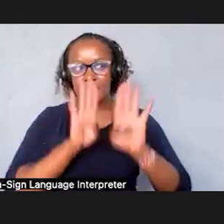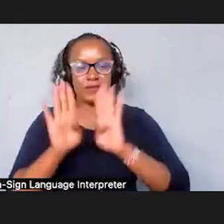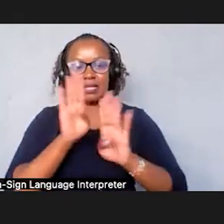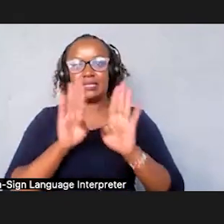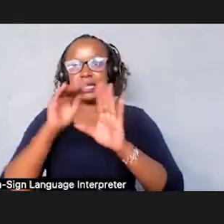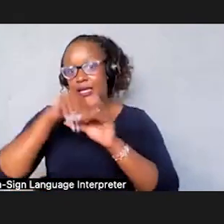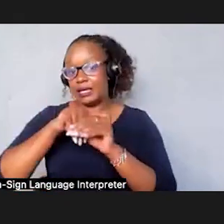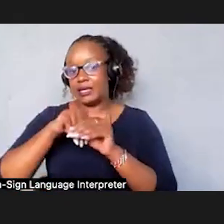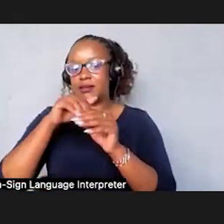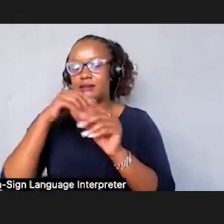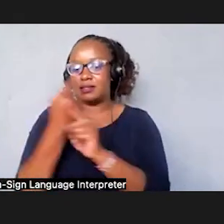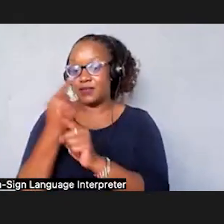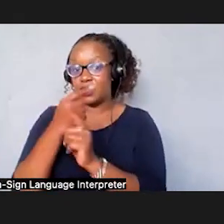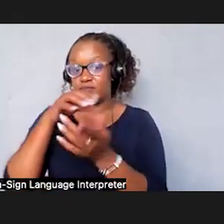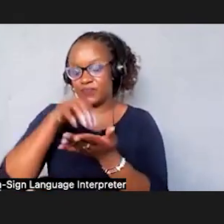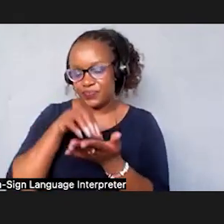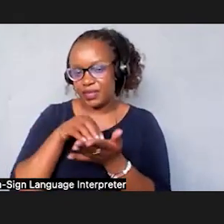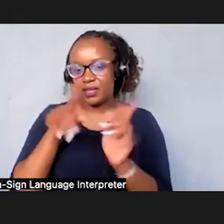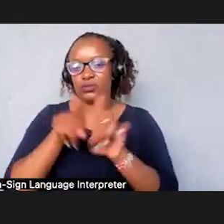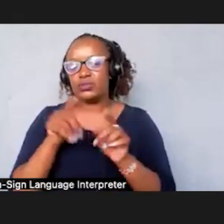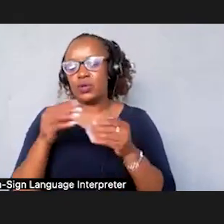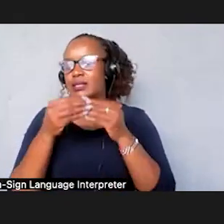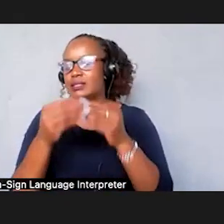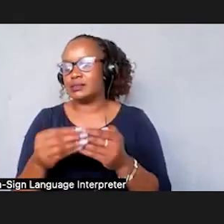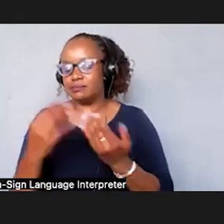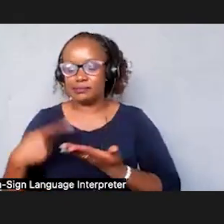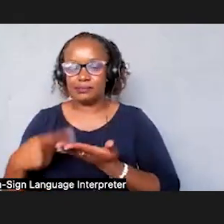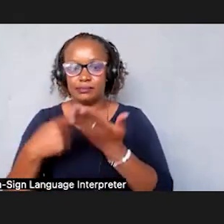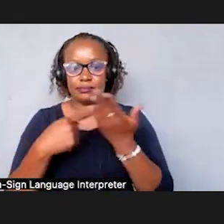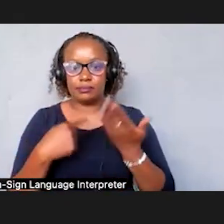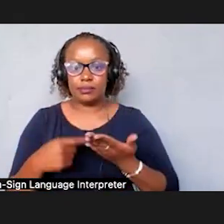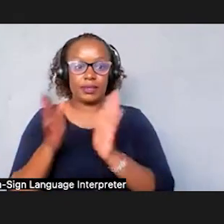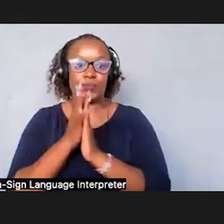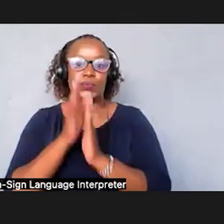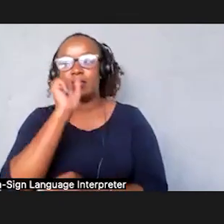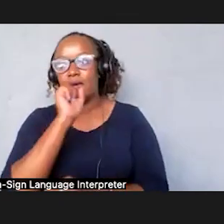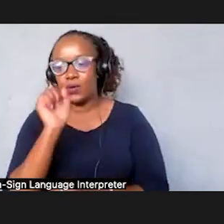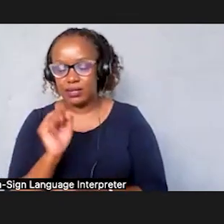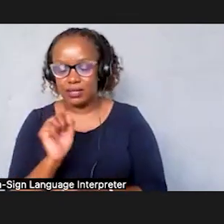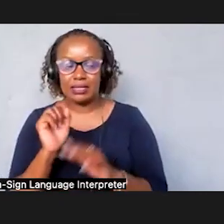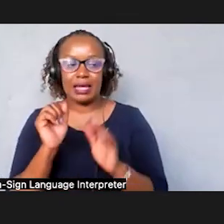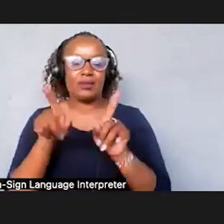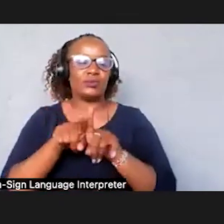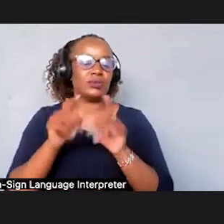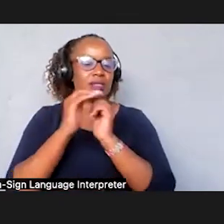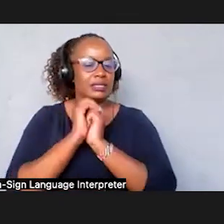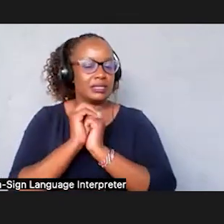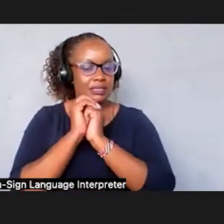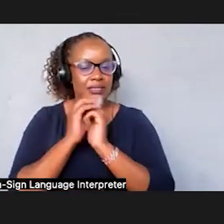different contexts, and lead in the dialogue with, with the elders and religious leaders. So